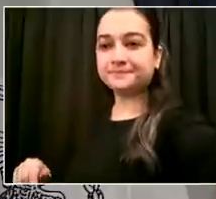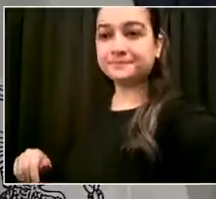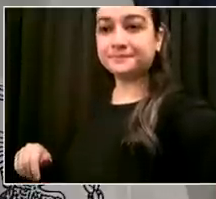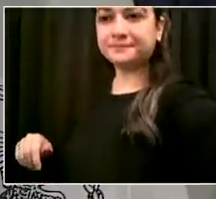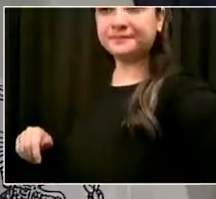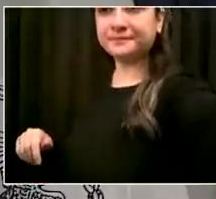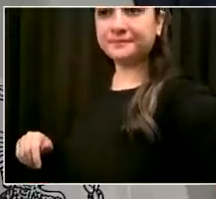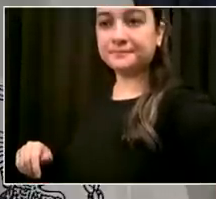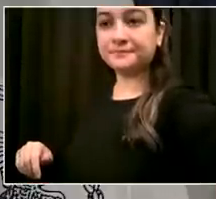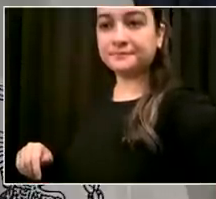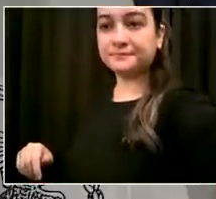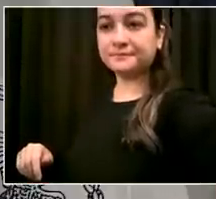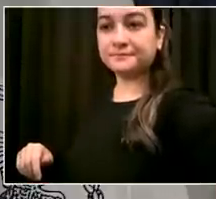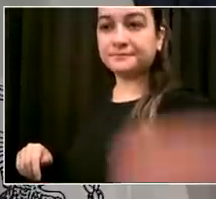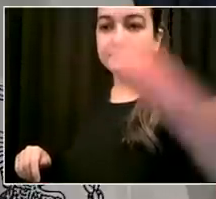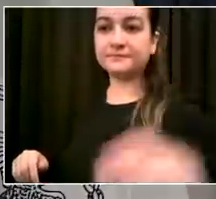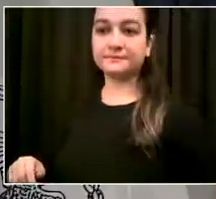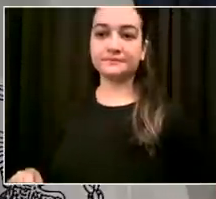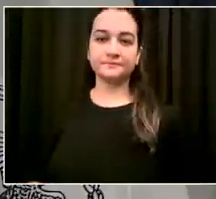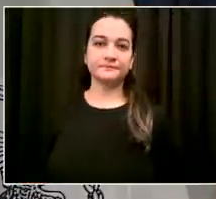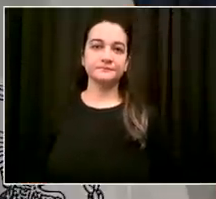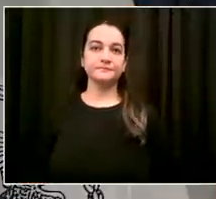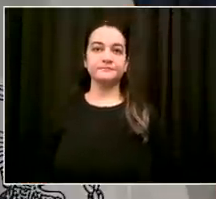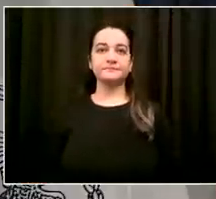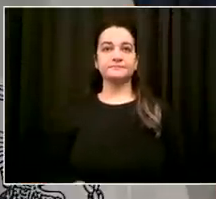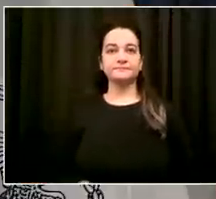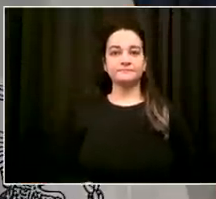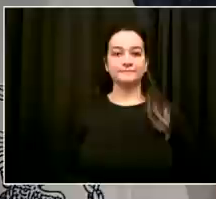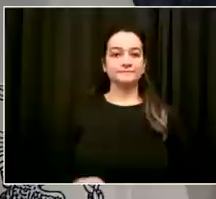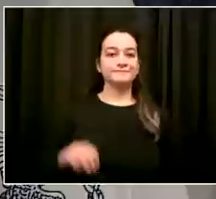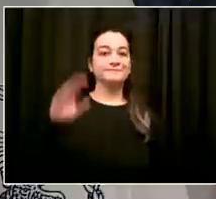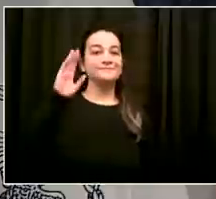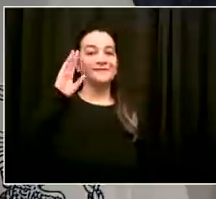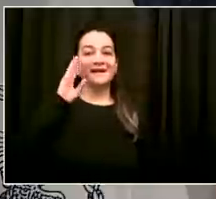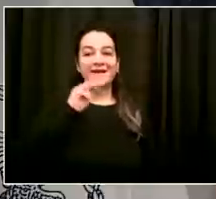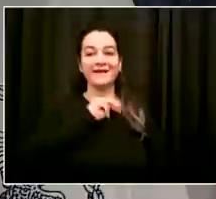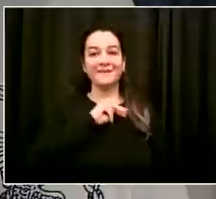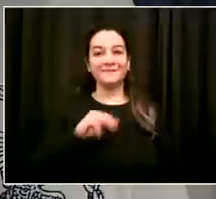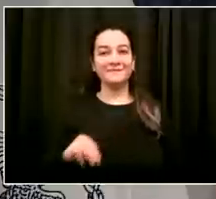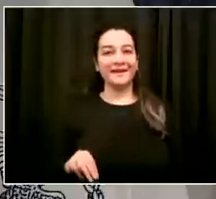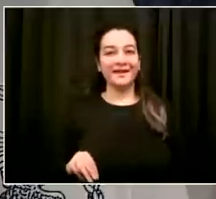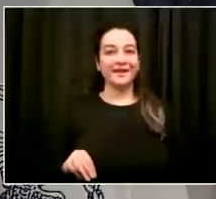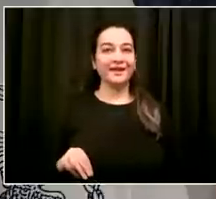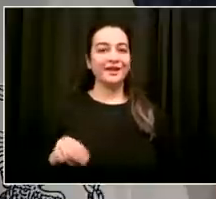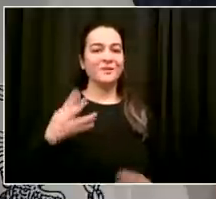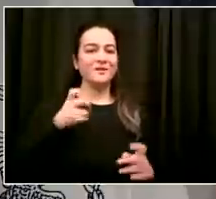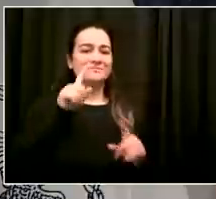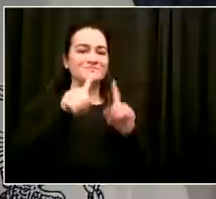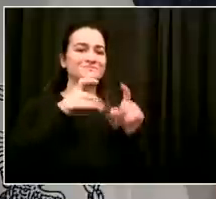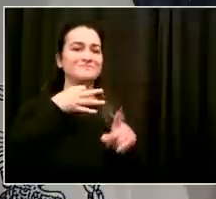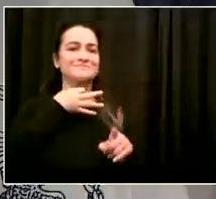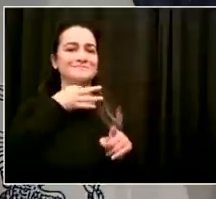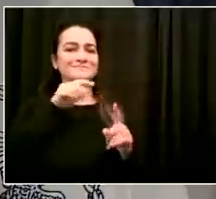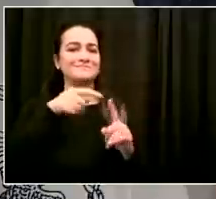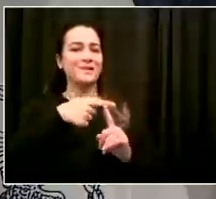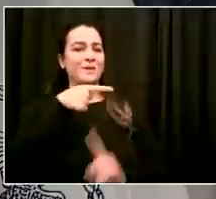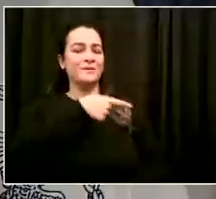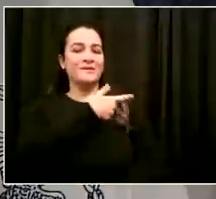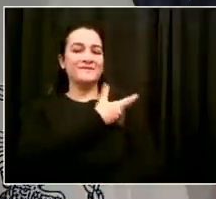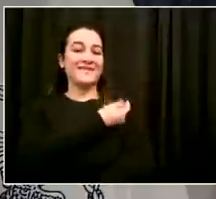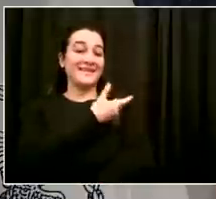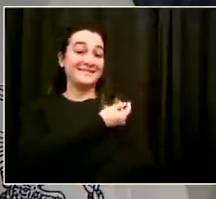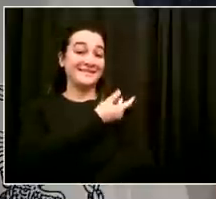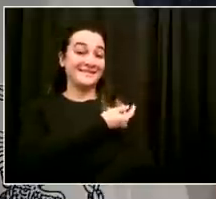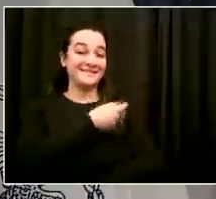just in terms of schools, at what point do you think it becomes possible to offer 5 times a week in-person school to everyone?